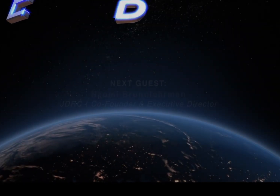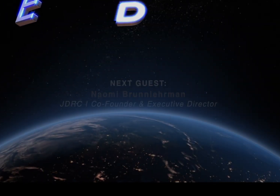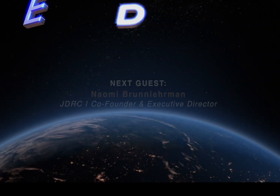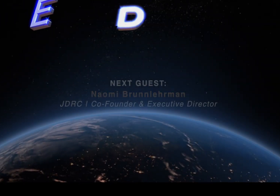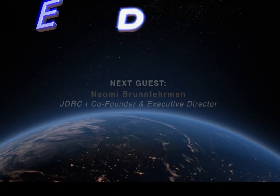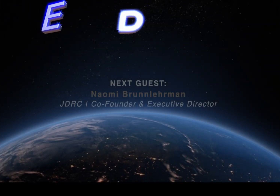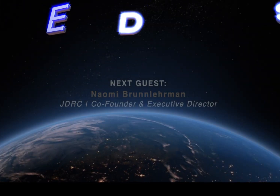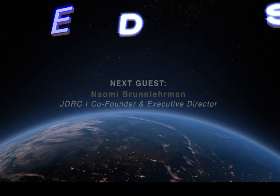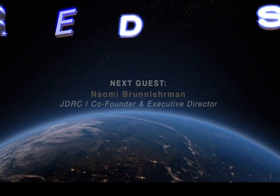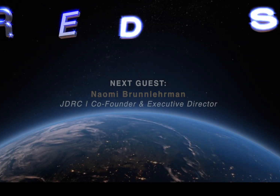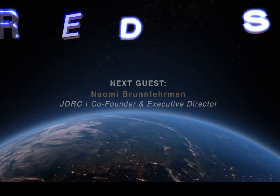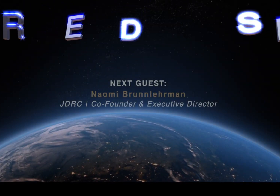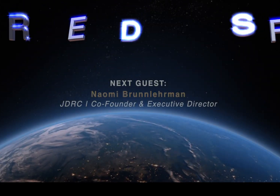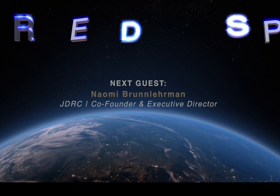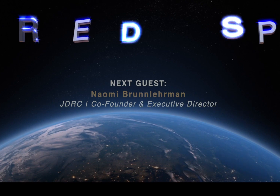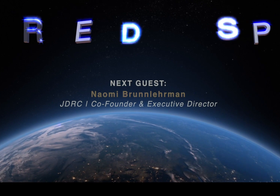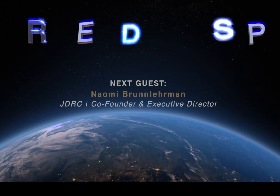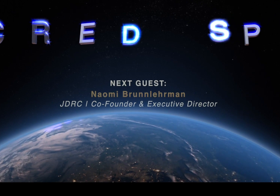Thanks again.